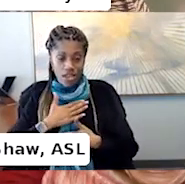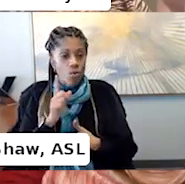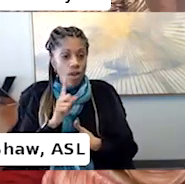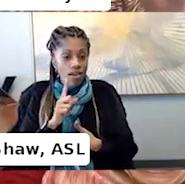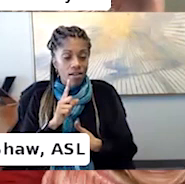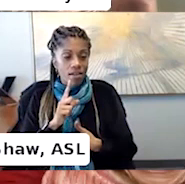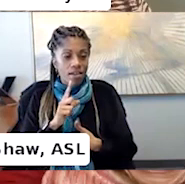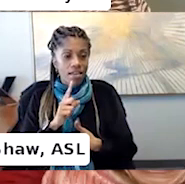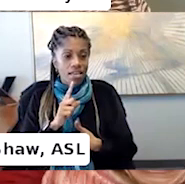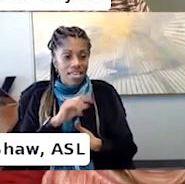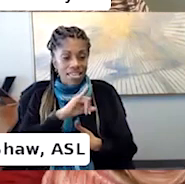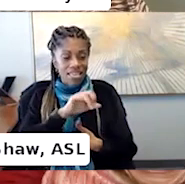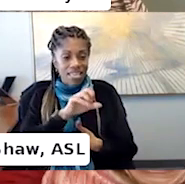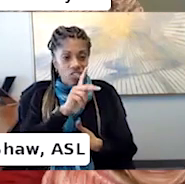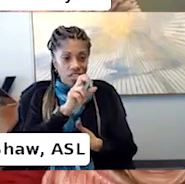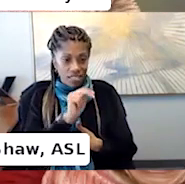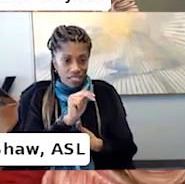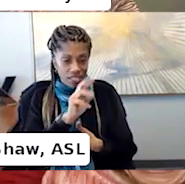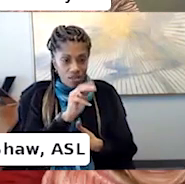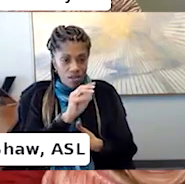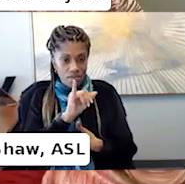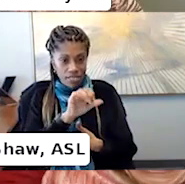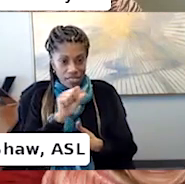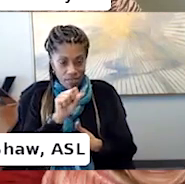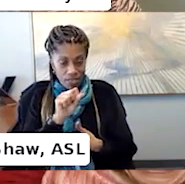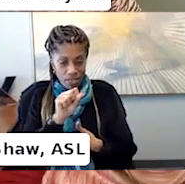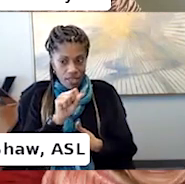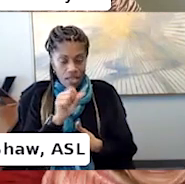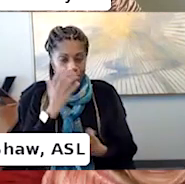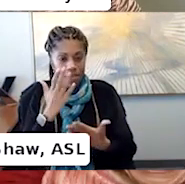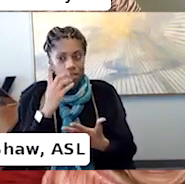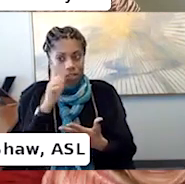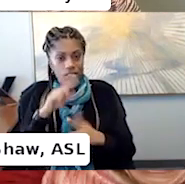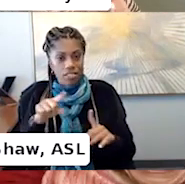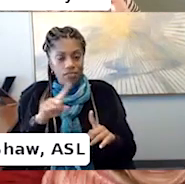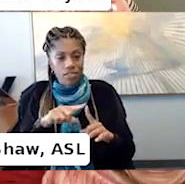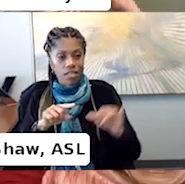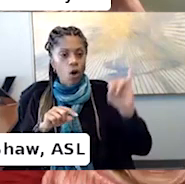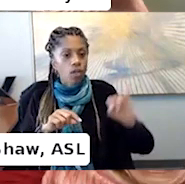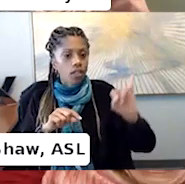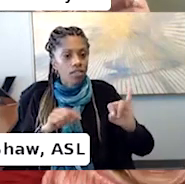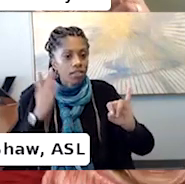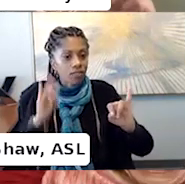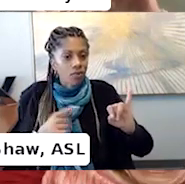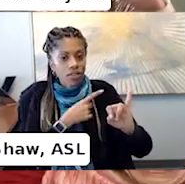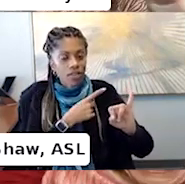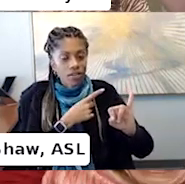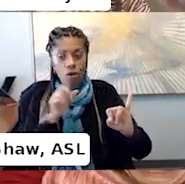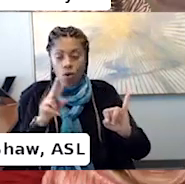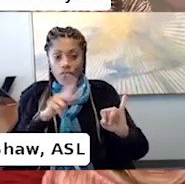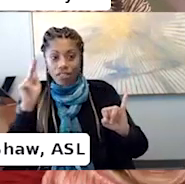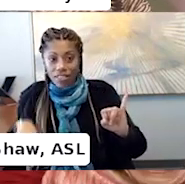different than it could in Oakland, California, or where I am close here in Philadelphia, right? So, and what we're going to do is we're